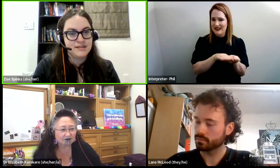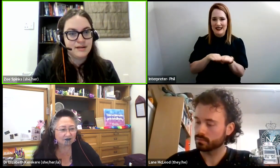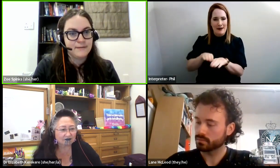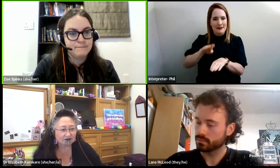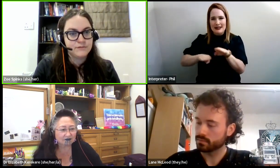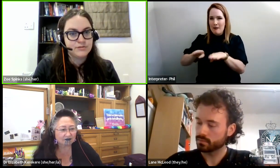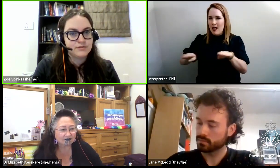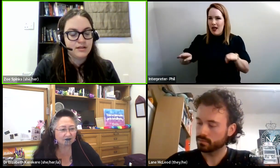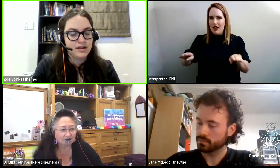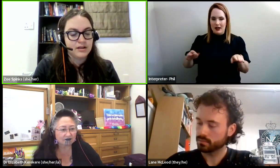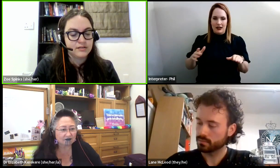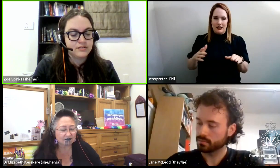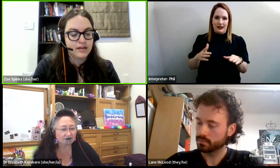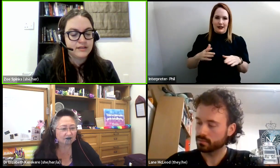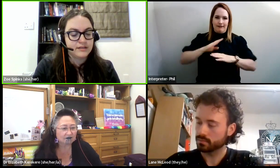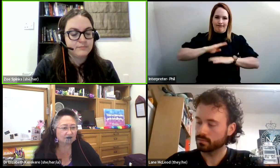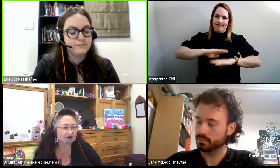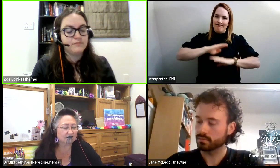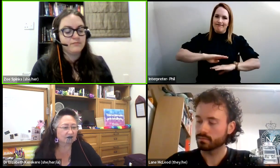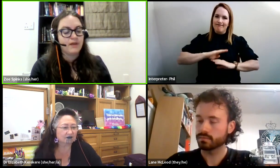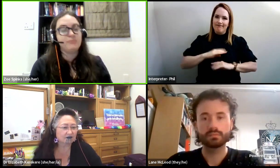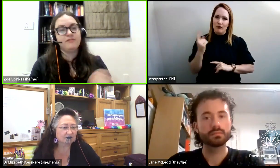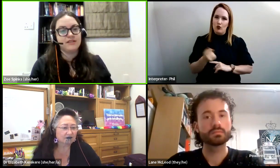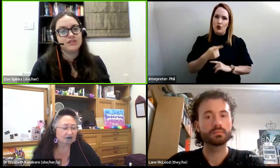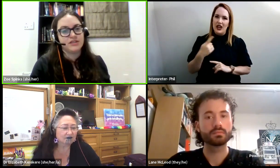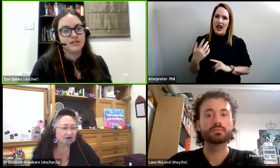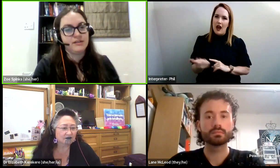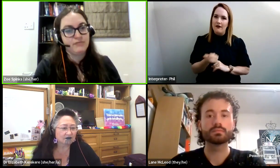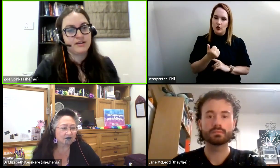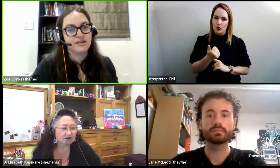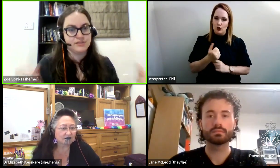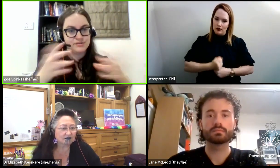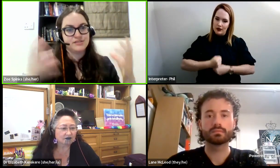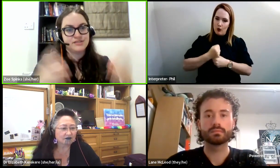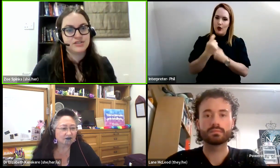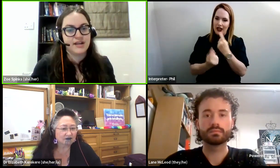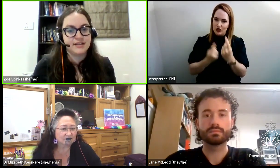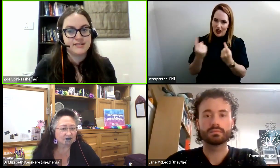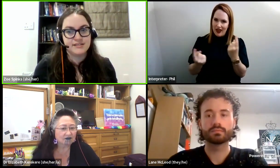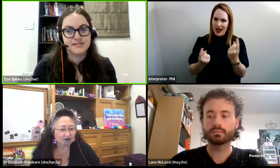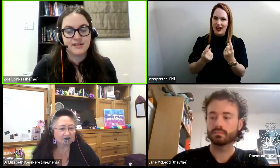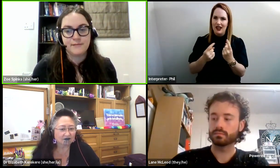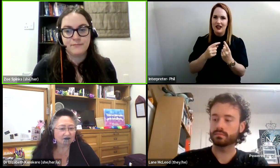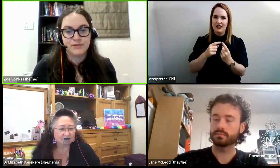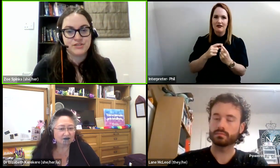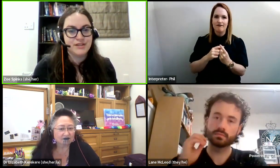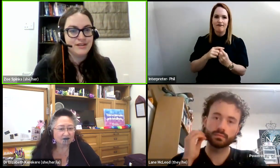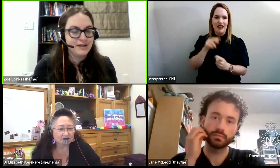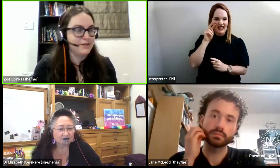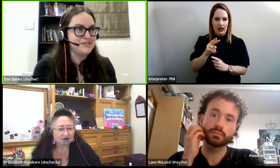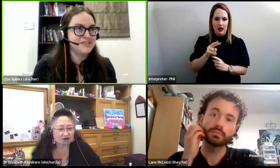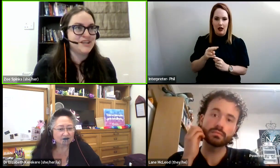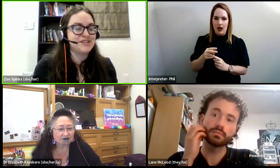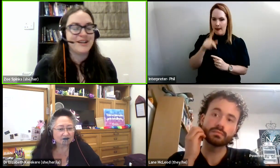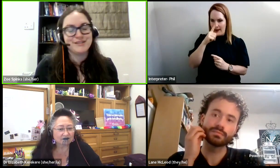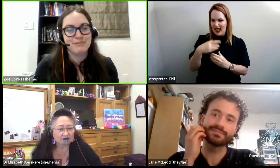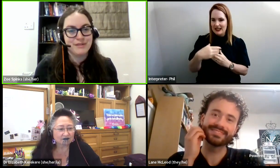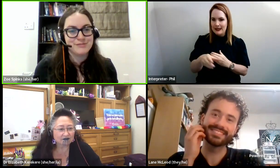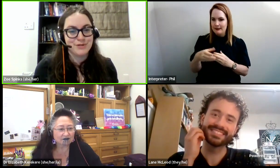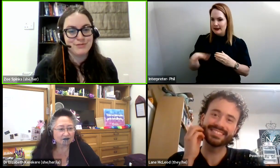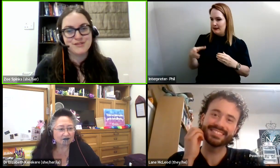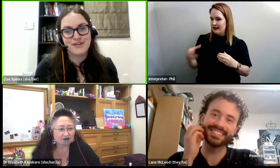be, I think, uplifting each other and recognizing those intersectionalities, which is, I know intersectionality